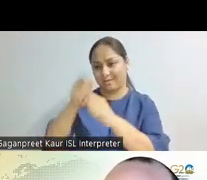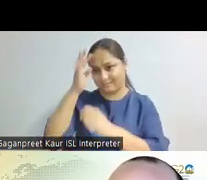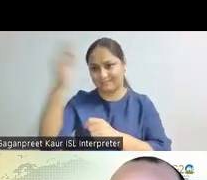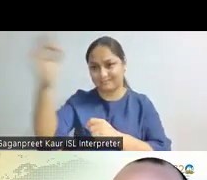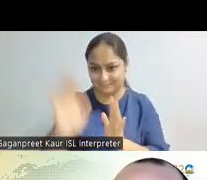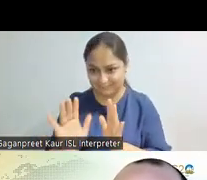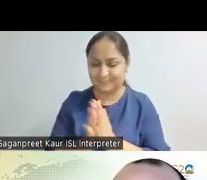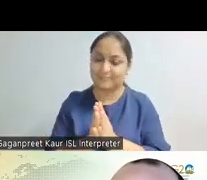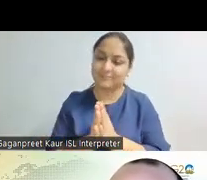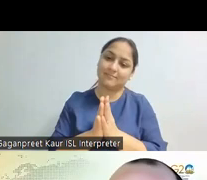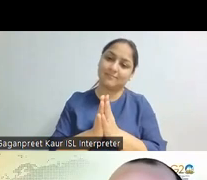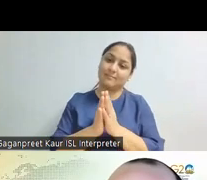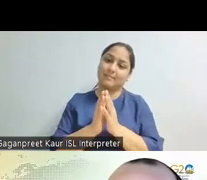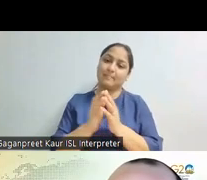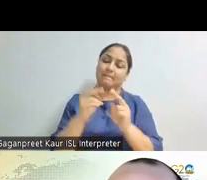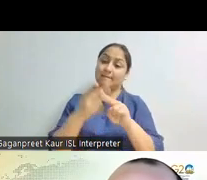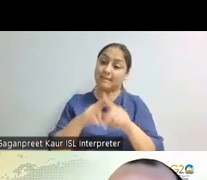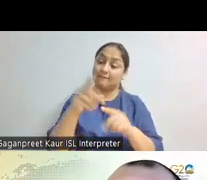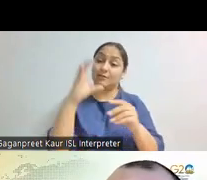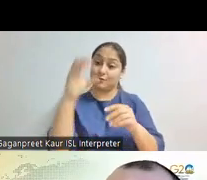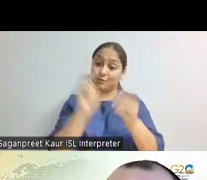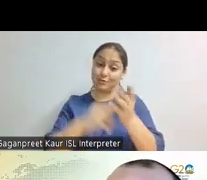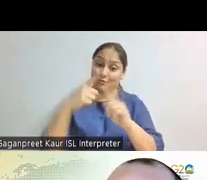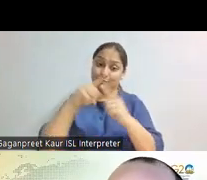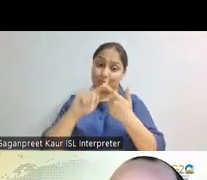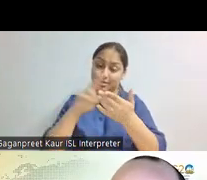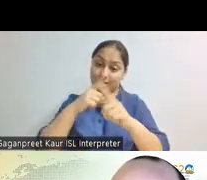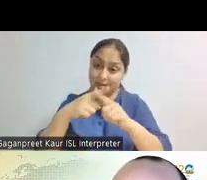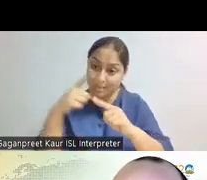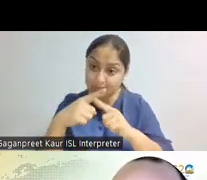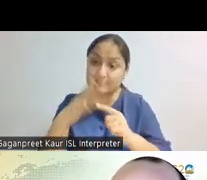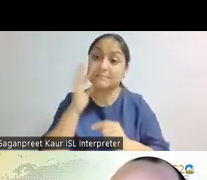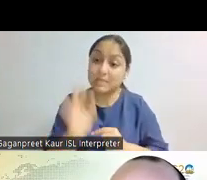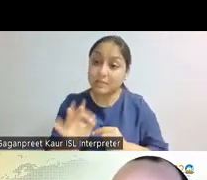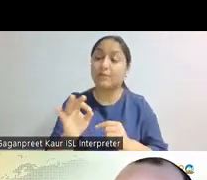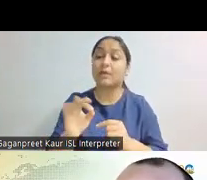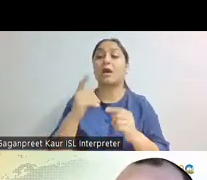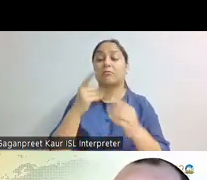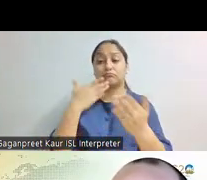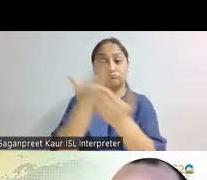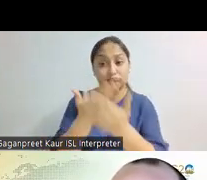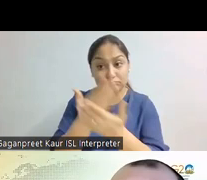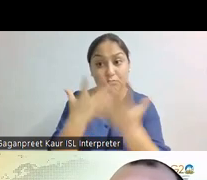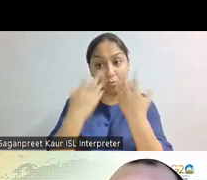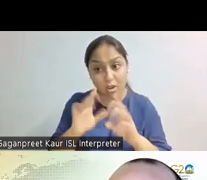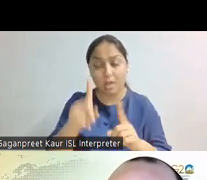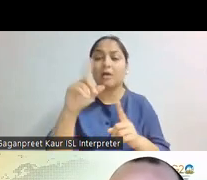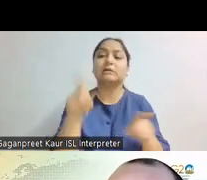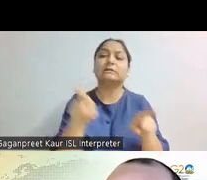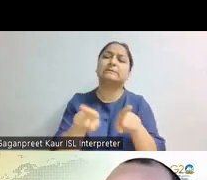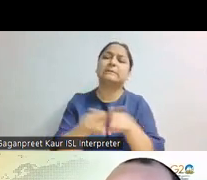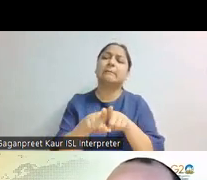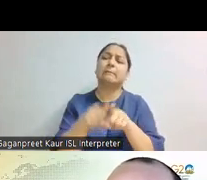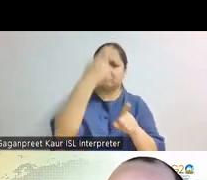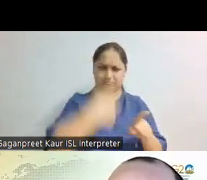up repeatedly. One is that context-specific approaches are required that are based on levels of isolation, poverty, and